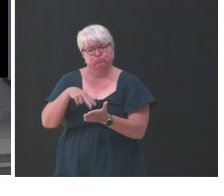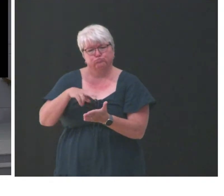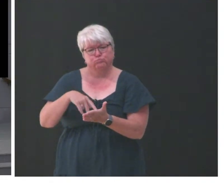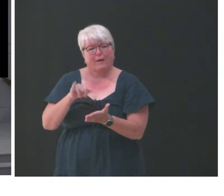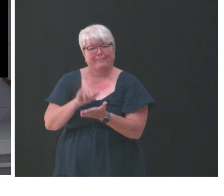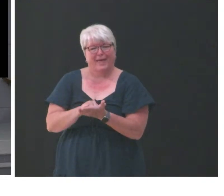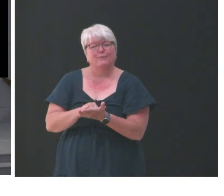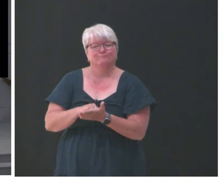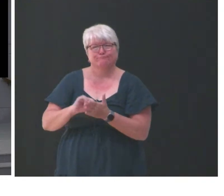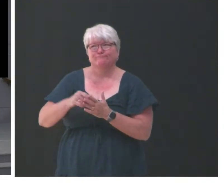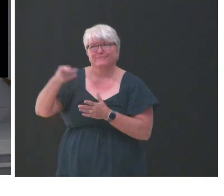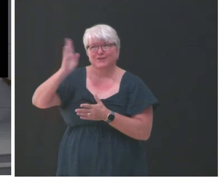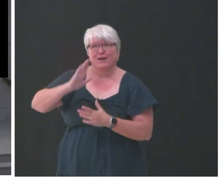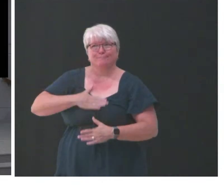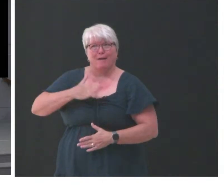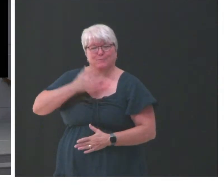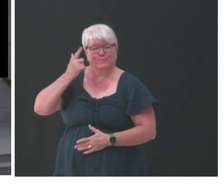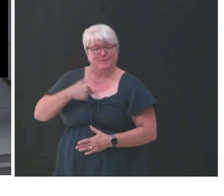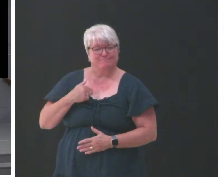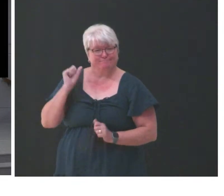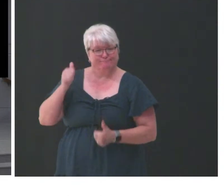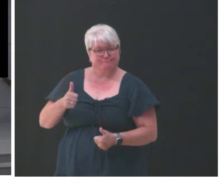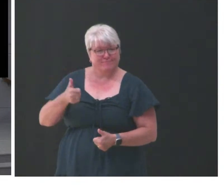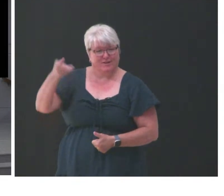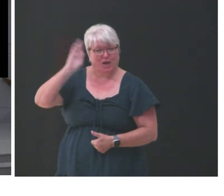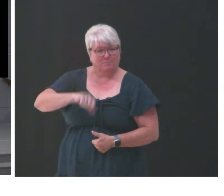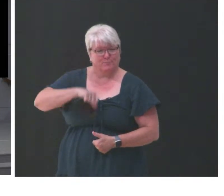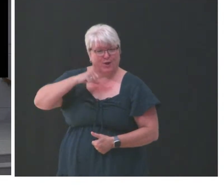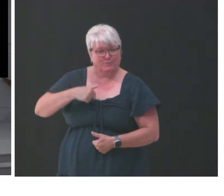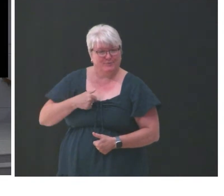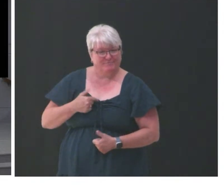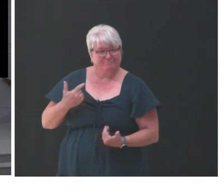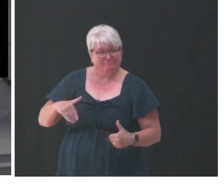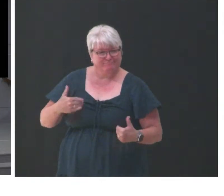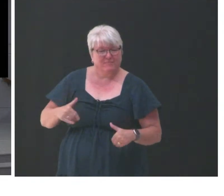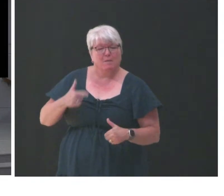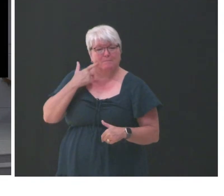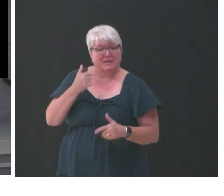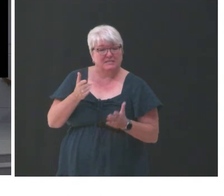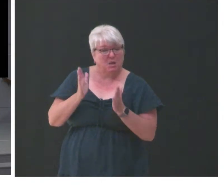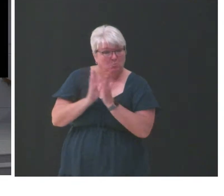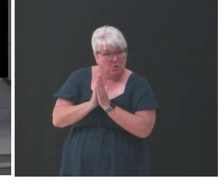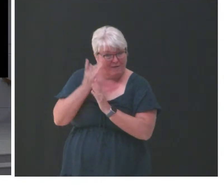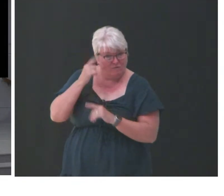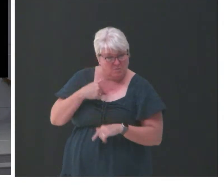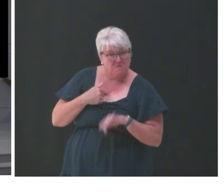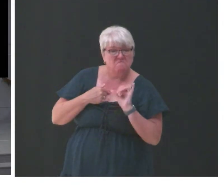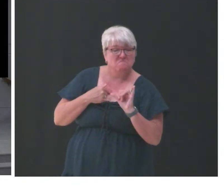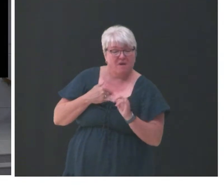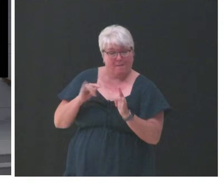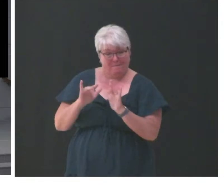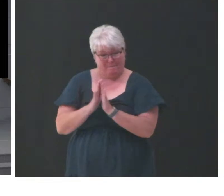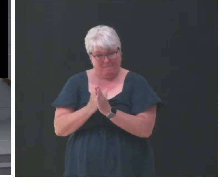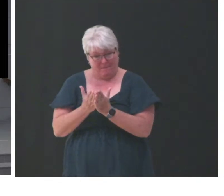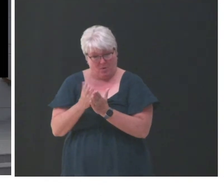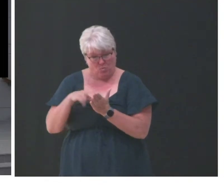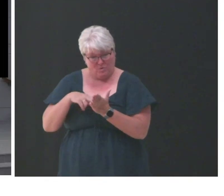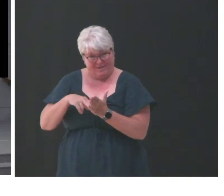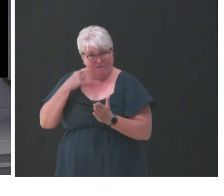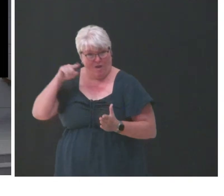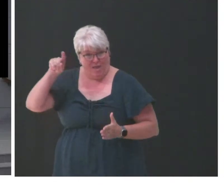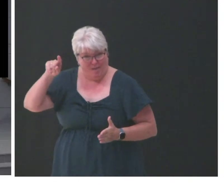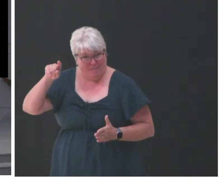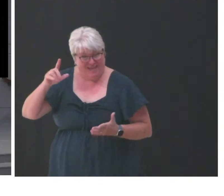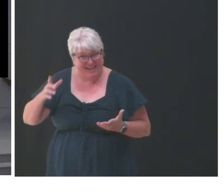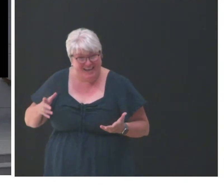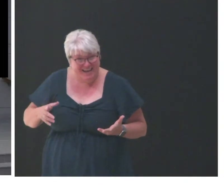that's going to definitely please God. That's going to definitely make God honored. Because if prayer isn't for God, then definitely Bible reading is. And I want you to